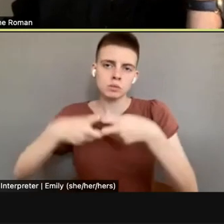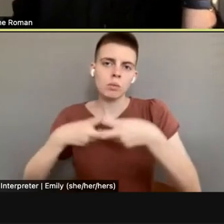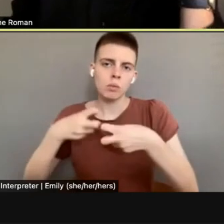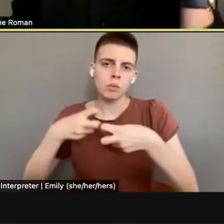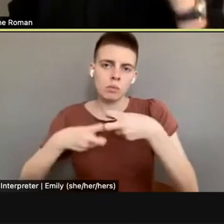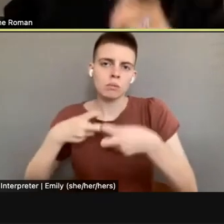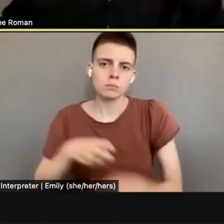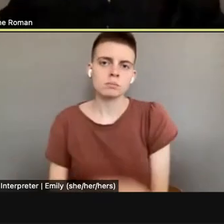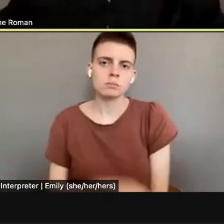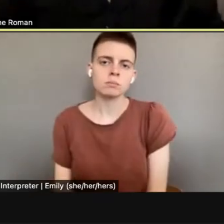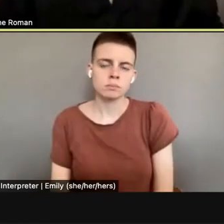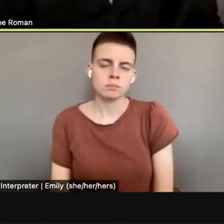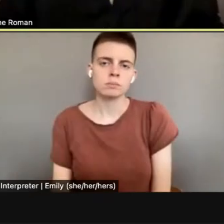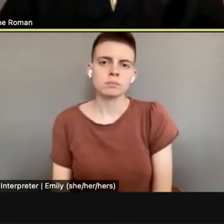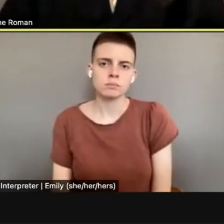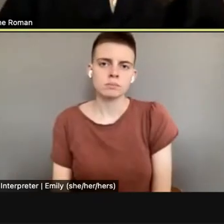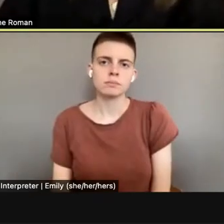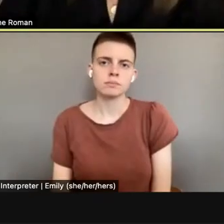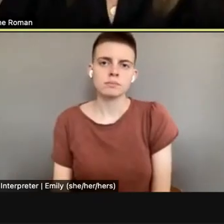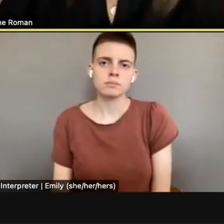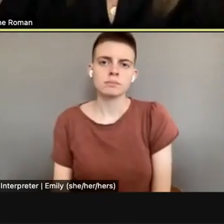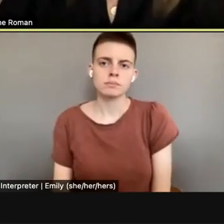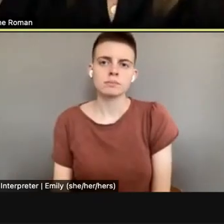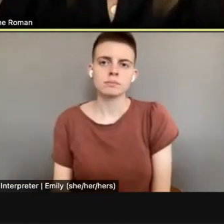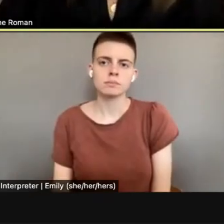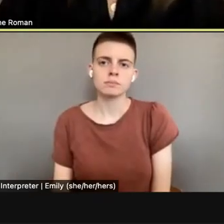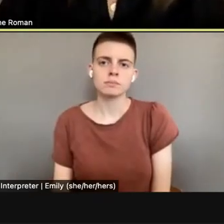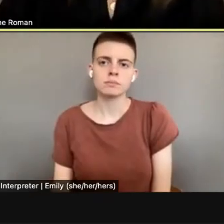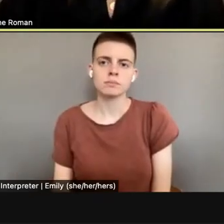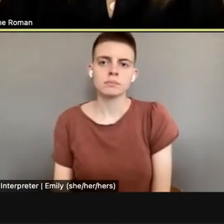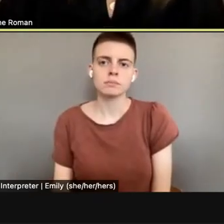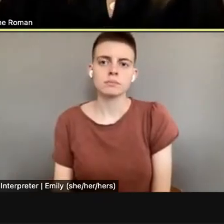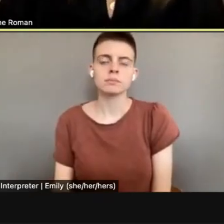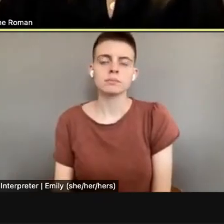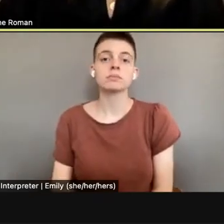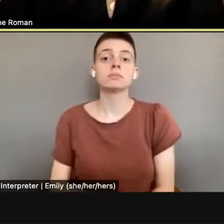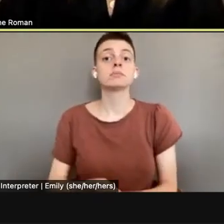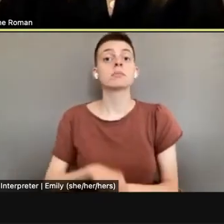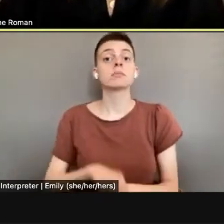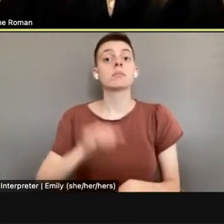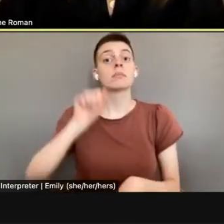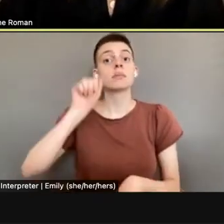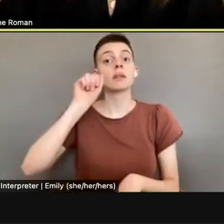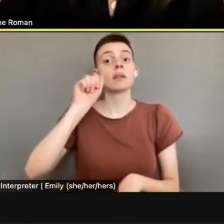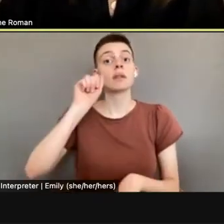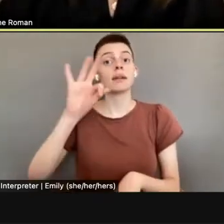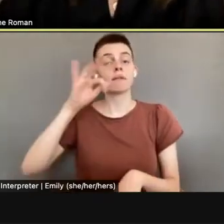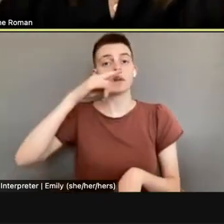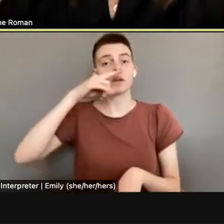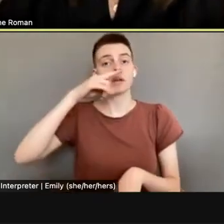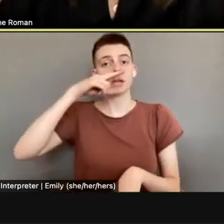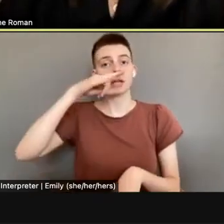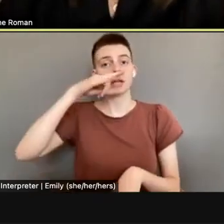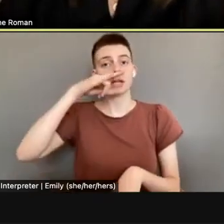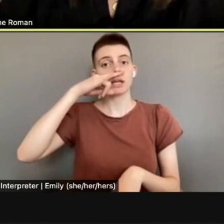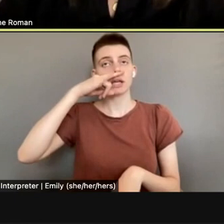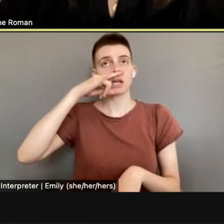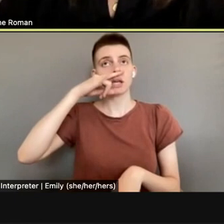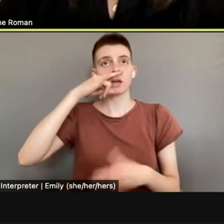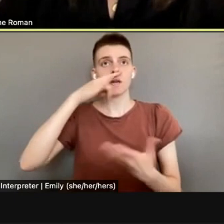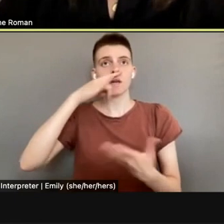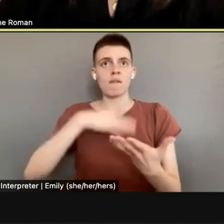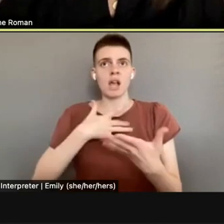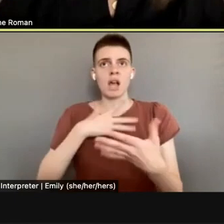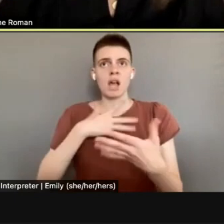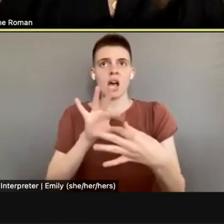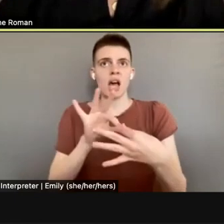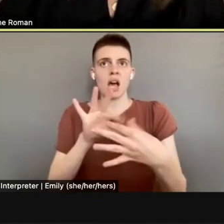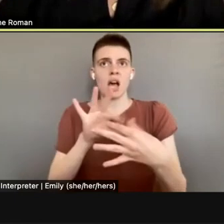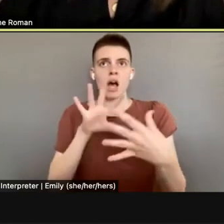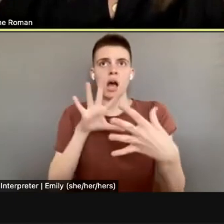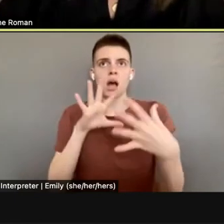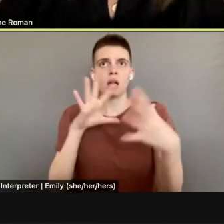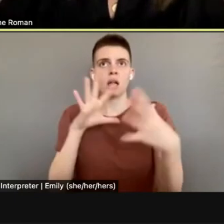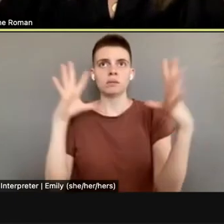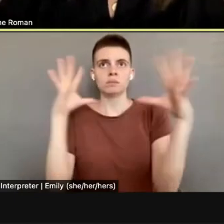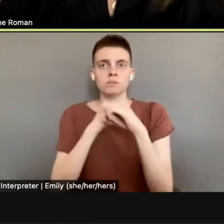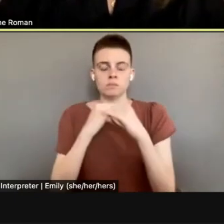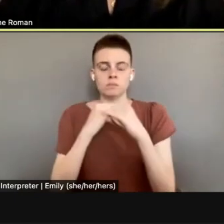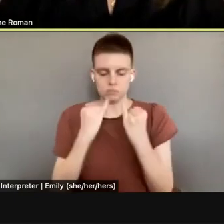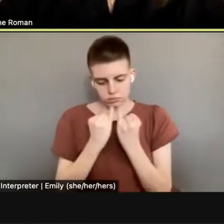It's a problem if it's the place the child goes for an inordinate amount of